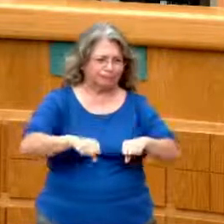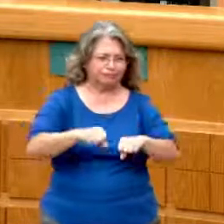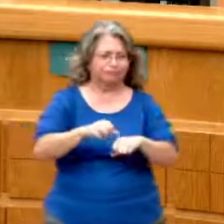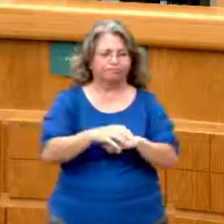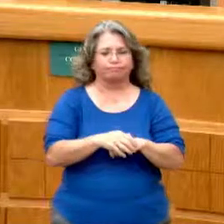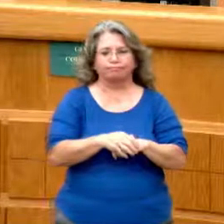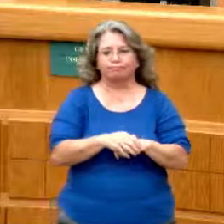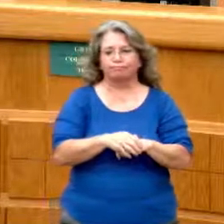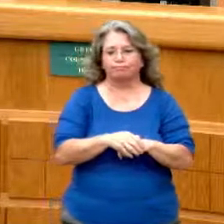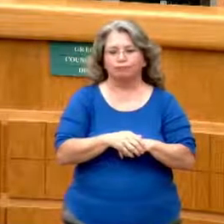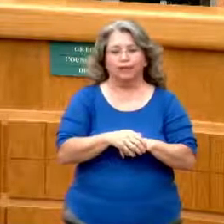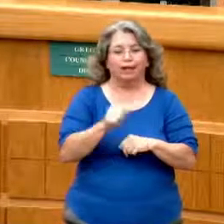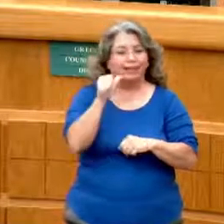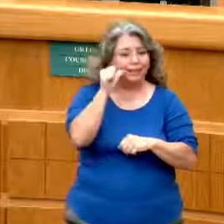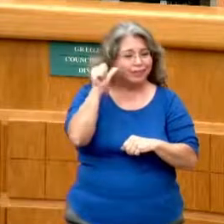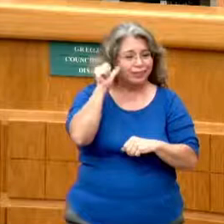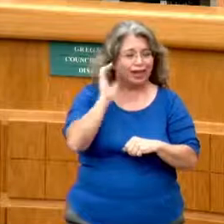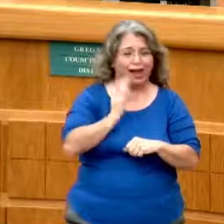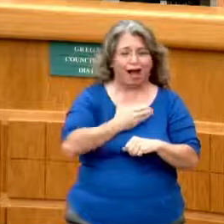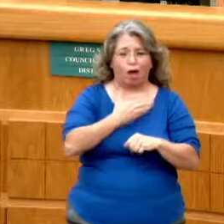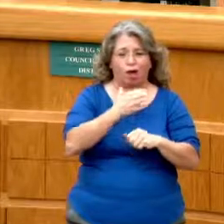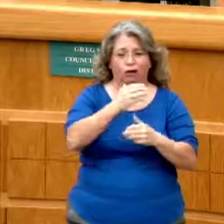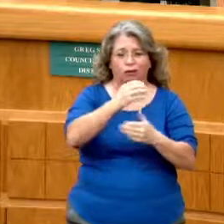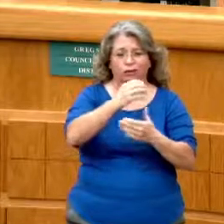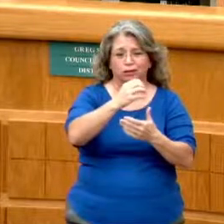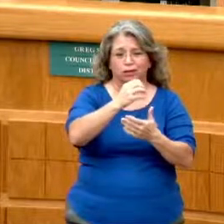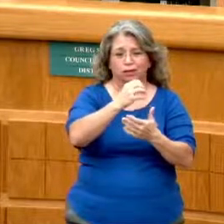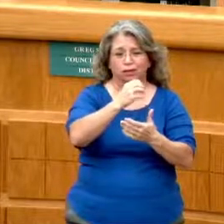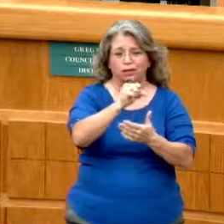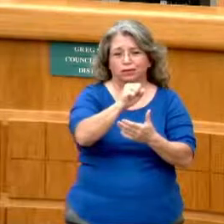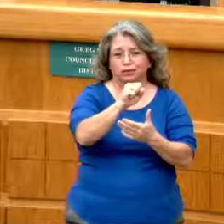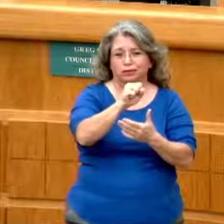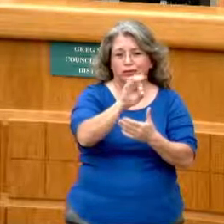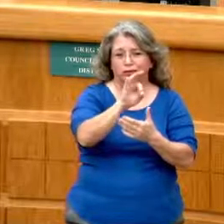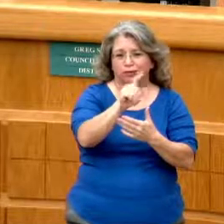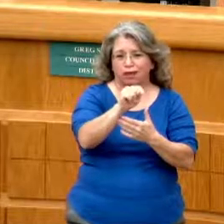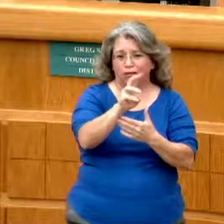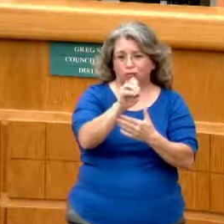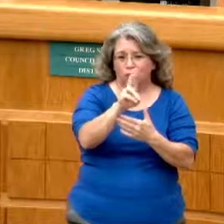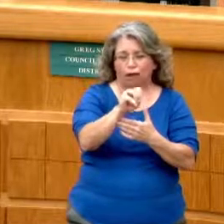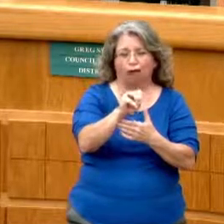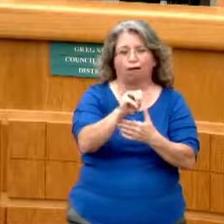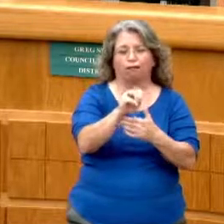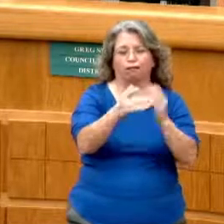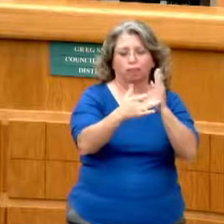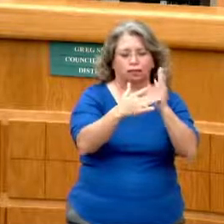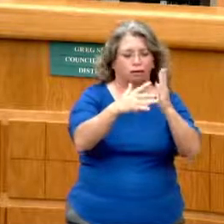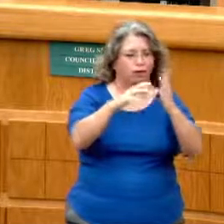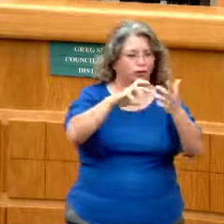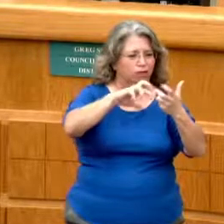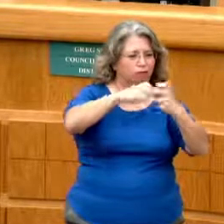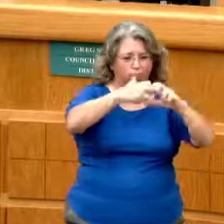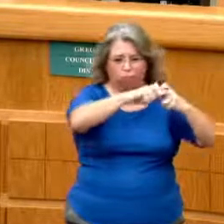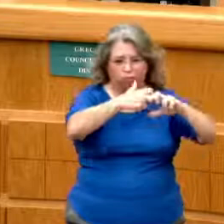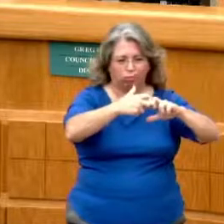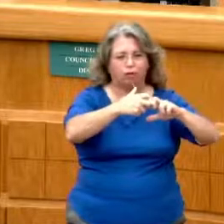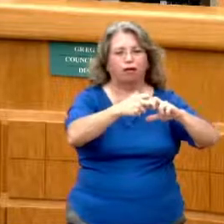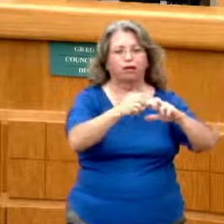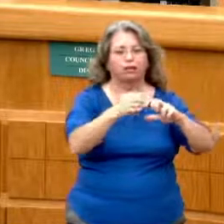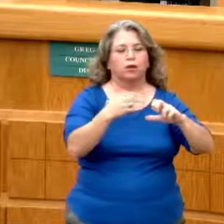software had a technical glitch, and several persons were registered that could not be vaccinated